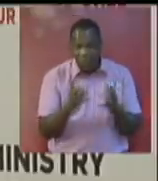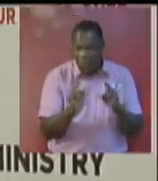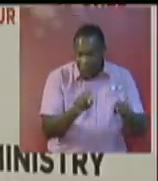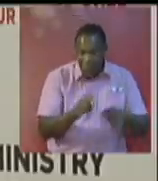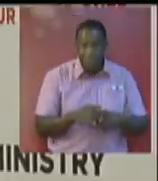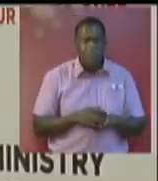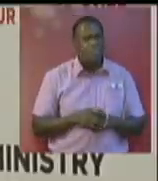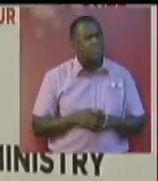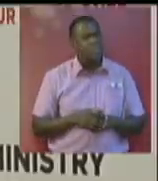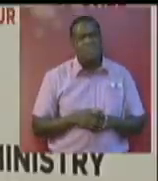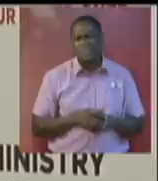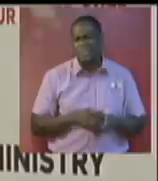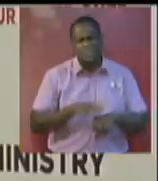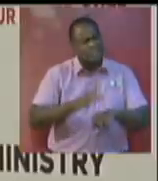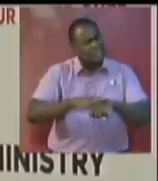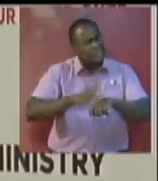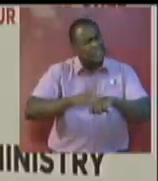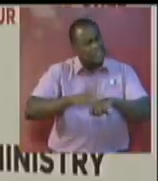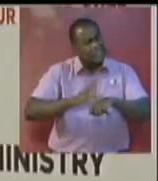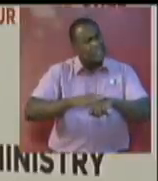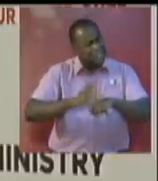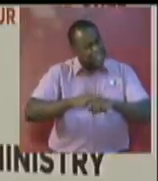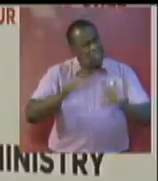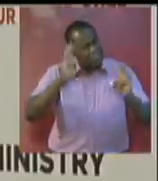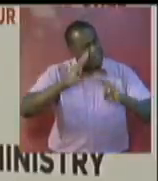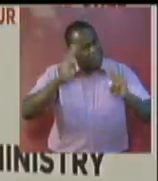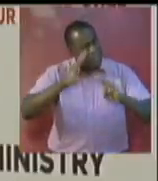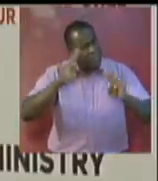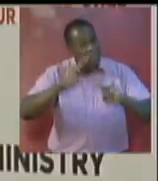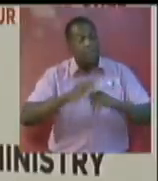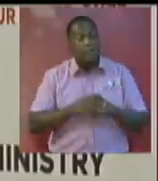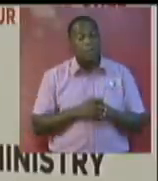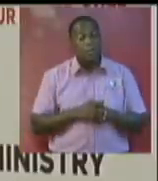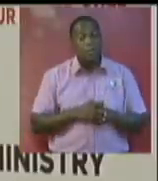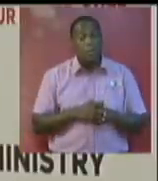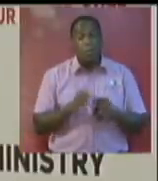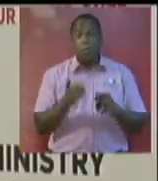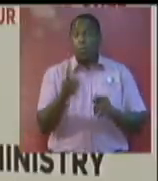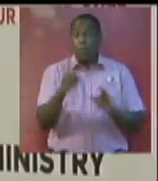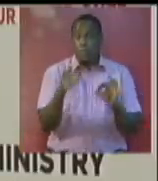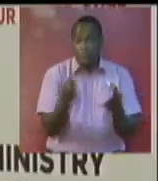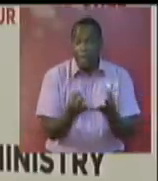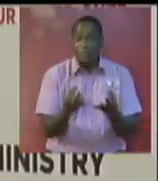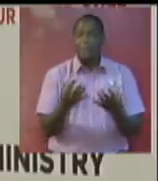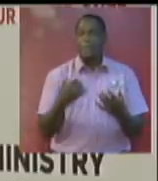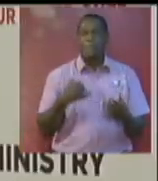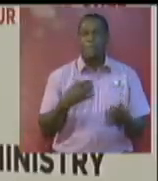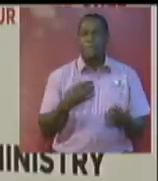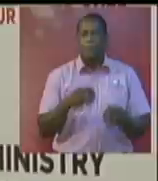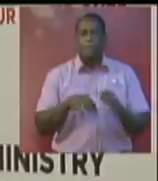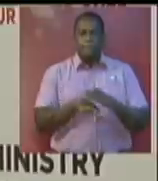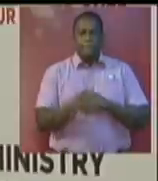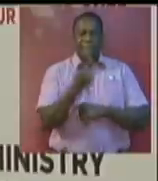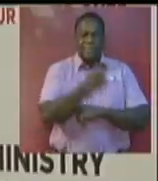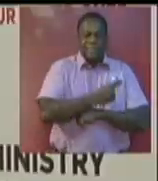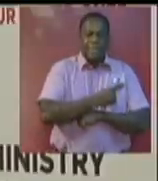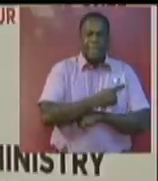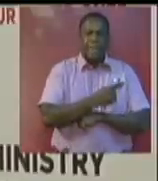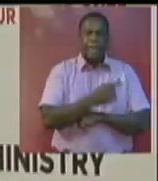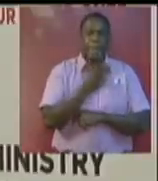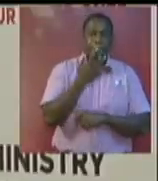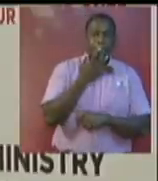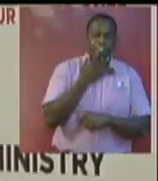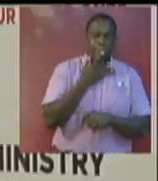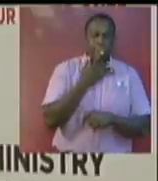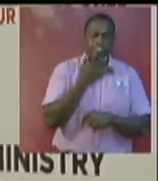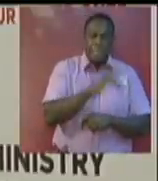over, relatives over. They came over. It was a big birthday party. These particular families that I'm describing, they generally follow the public